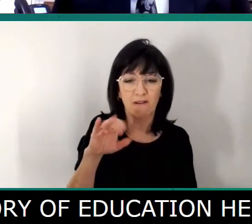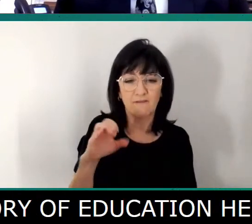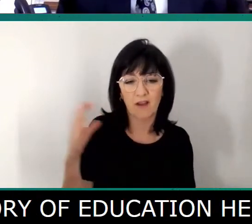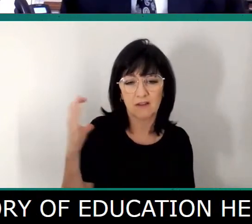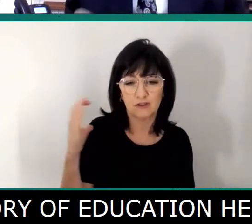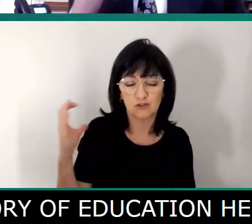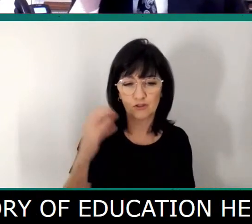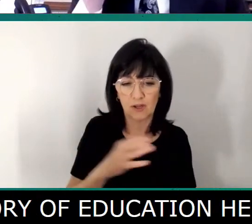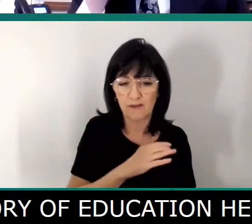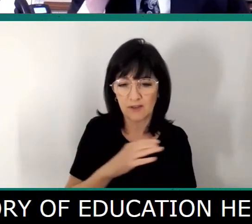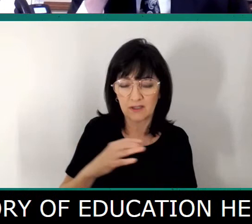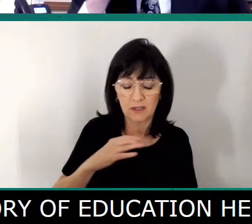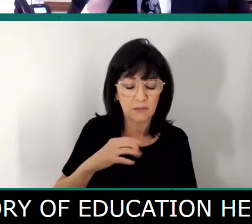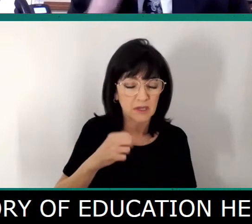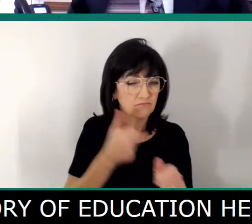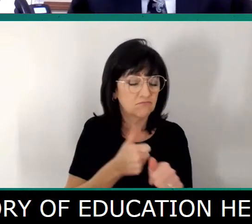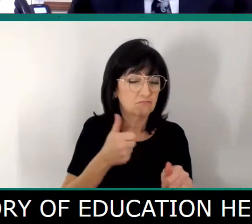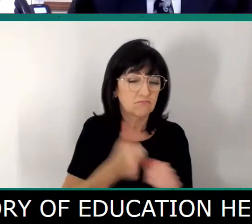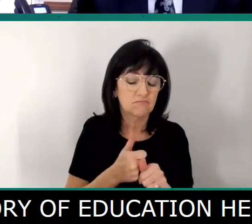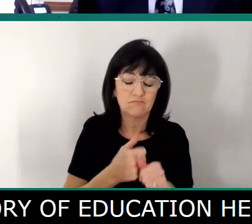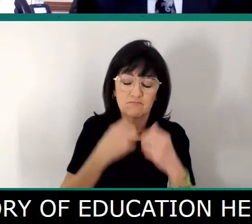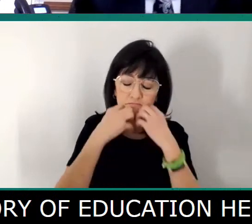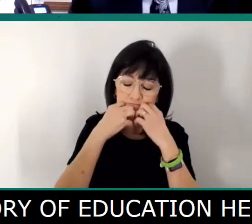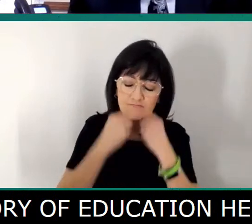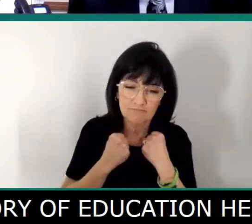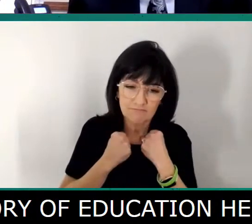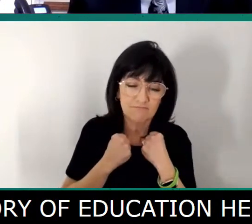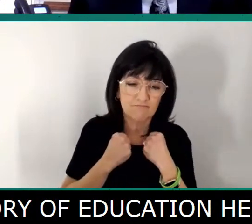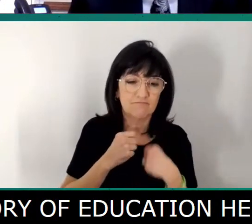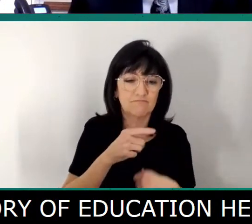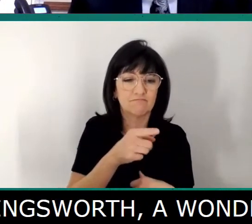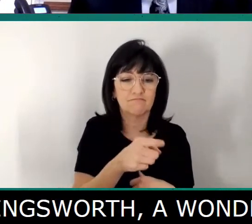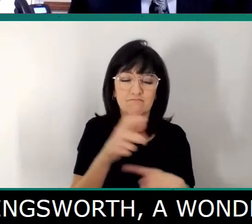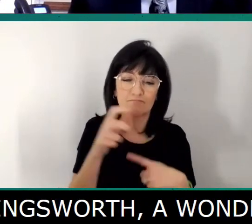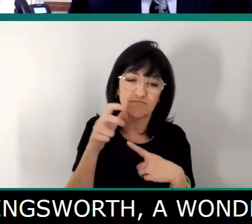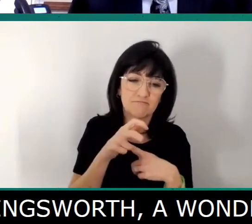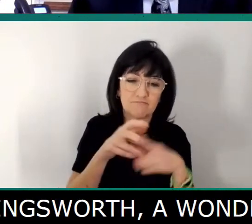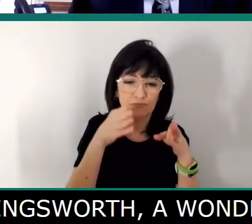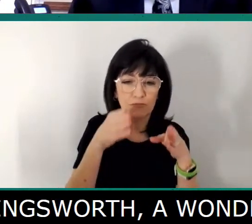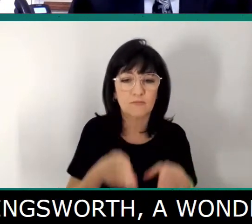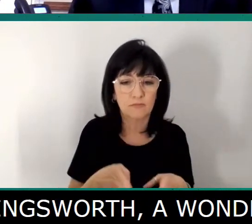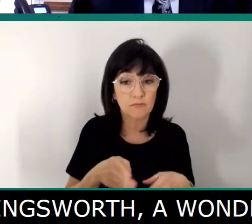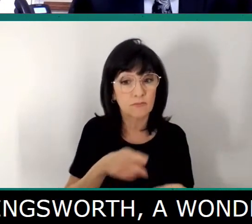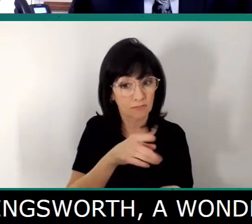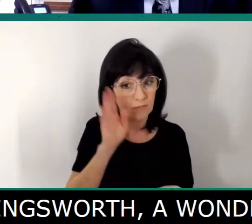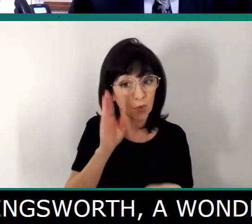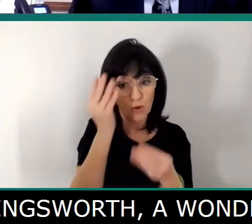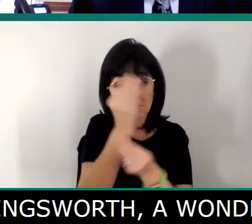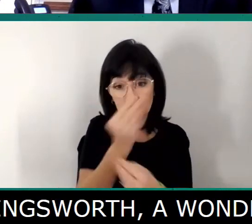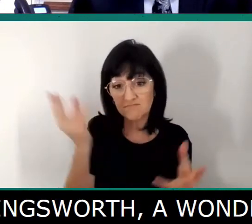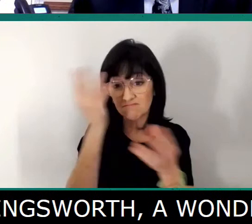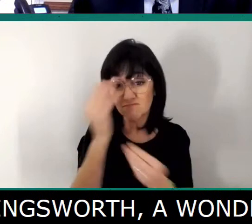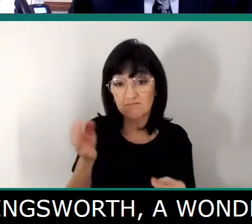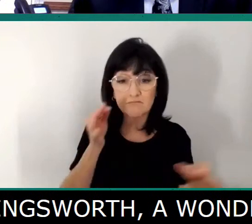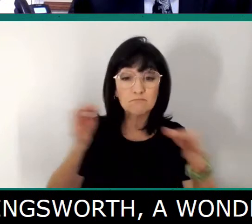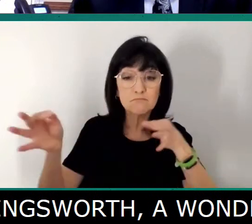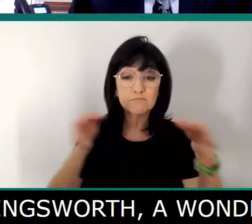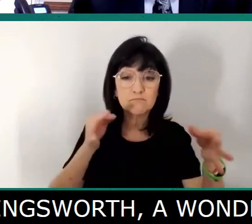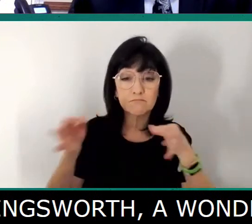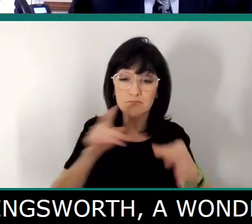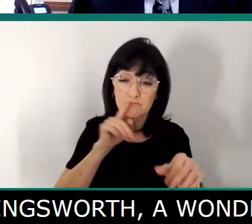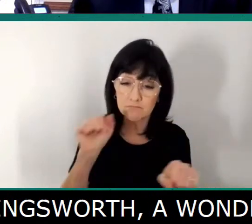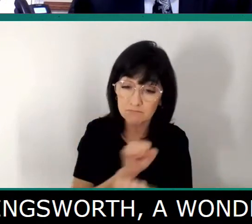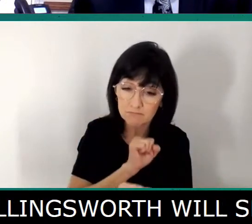gem of a Delawarean. Dr. Hollingsworth will share her experience in education here in